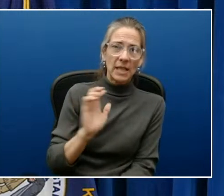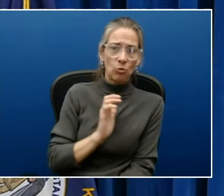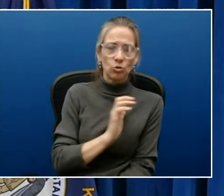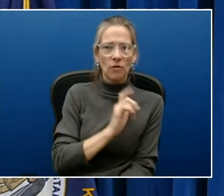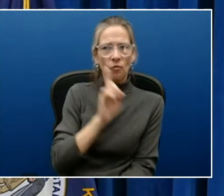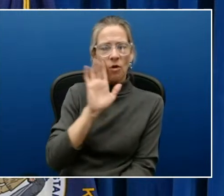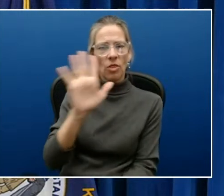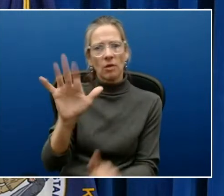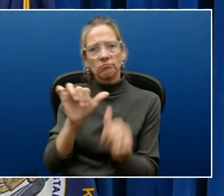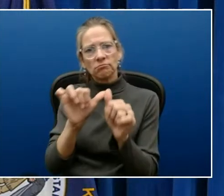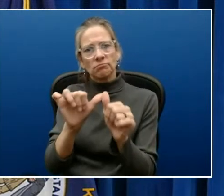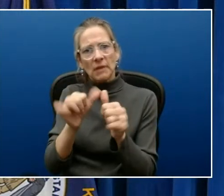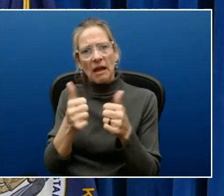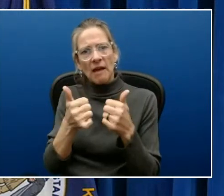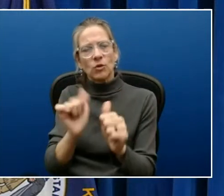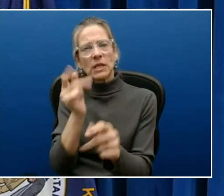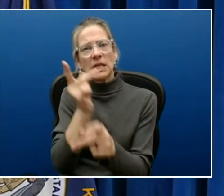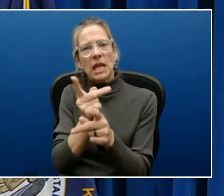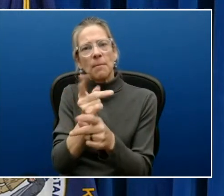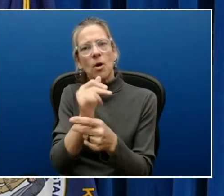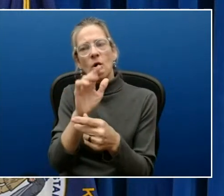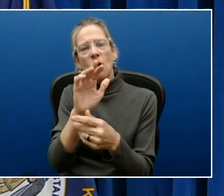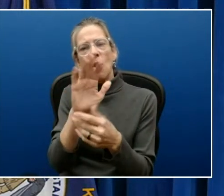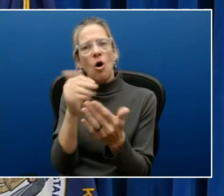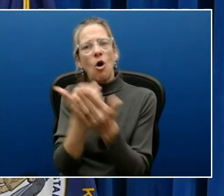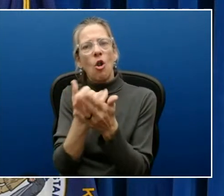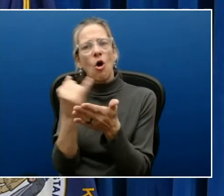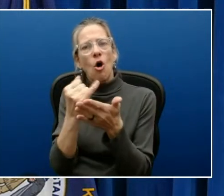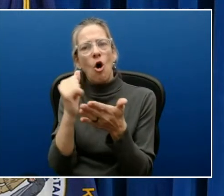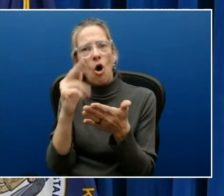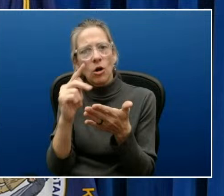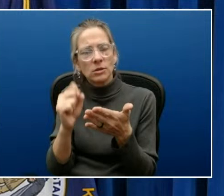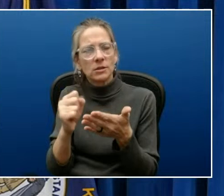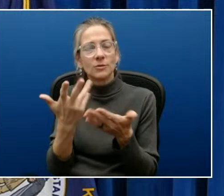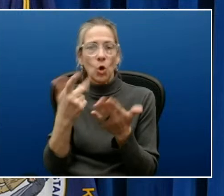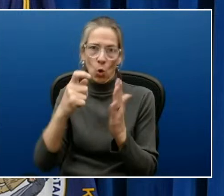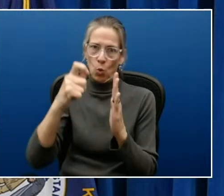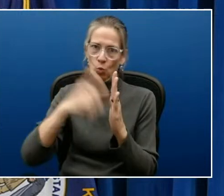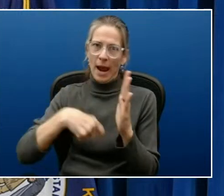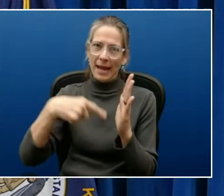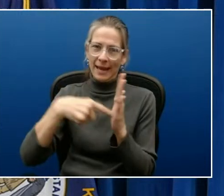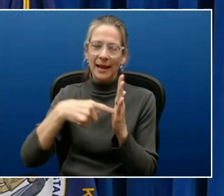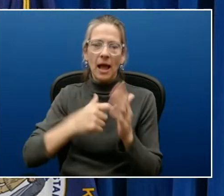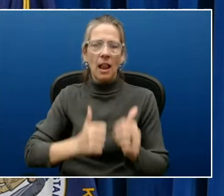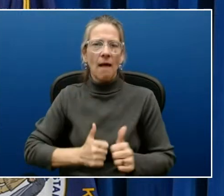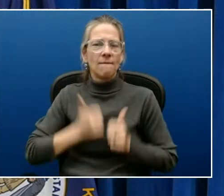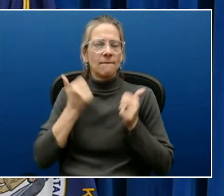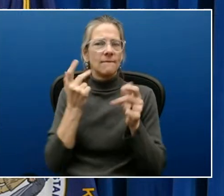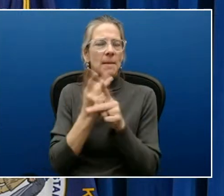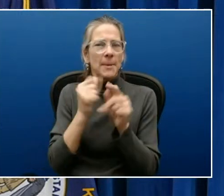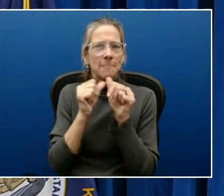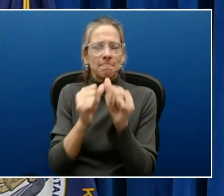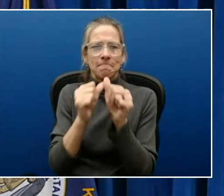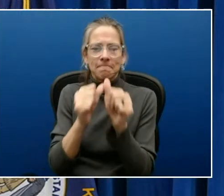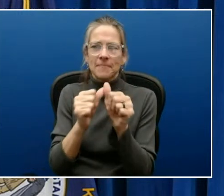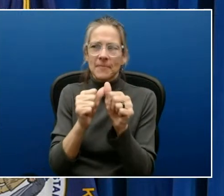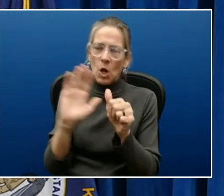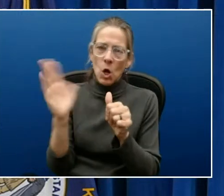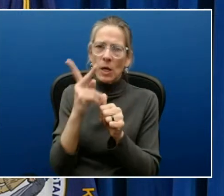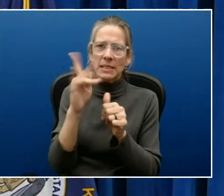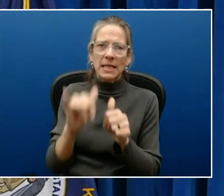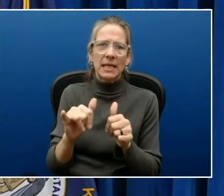to keep the arts, all arts, but particularly writing, alive and available for all fellow